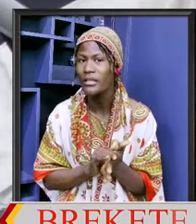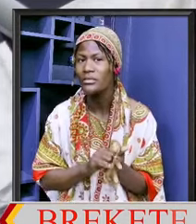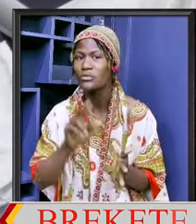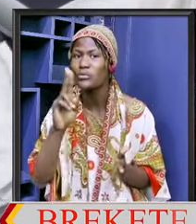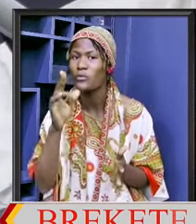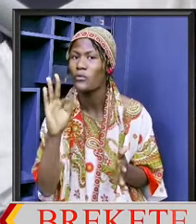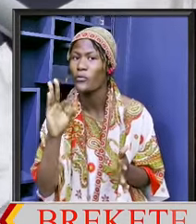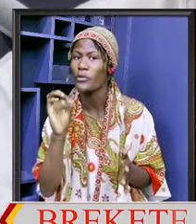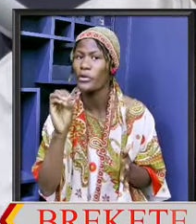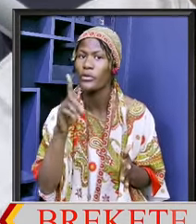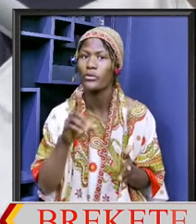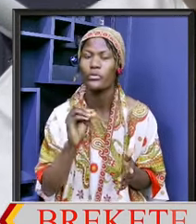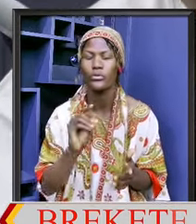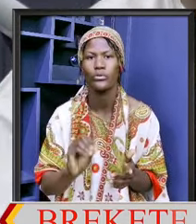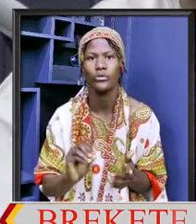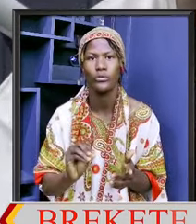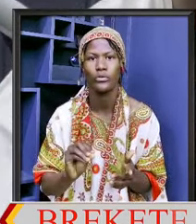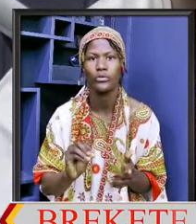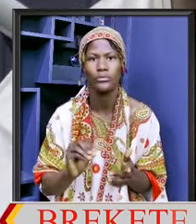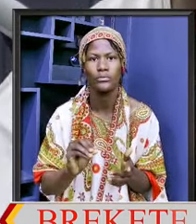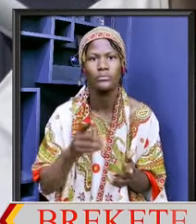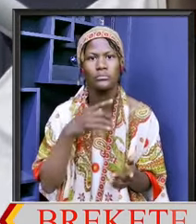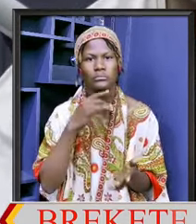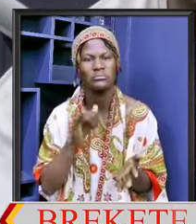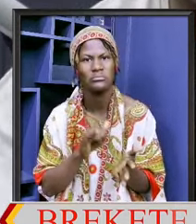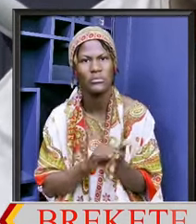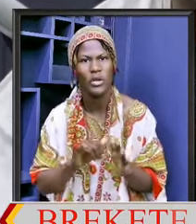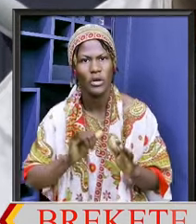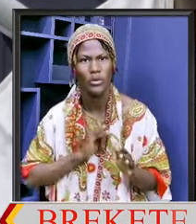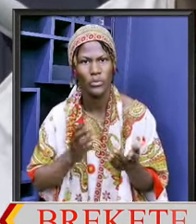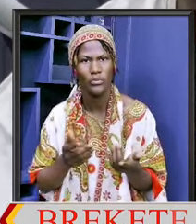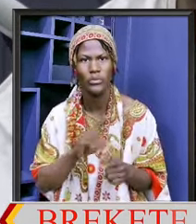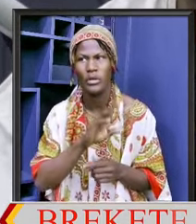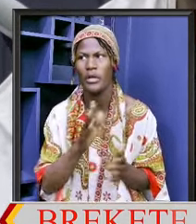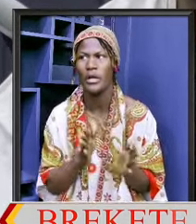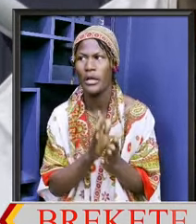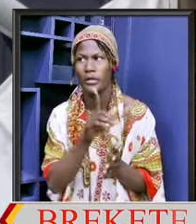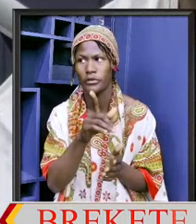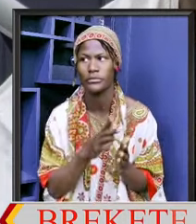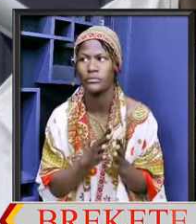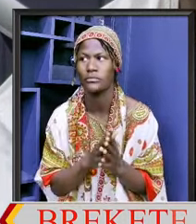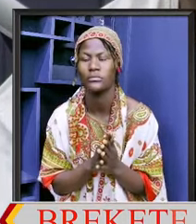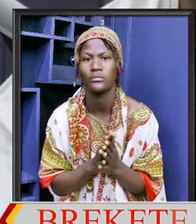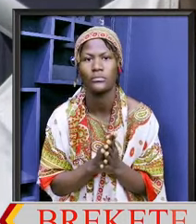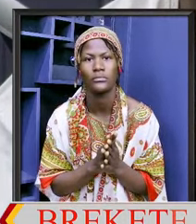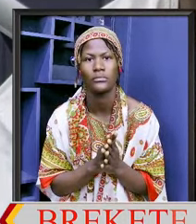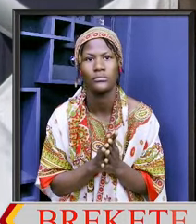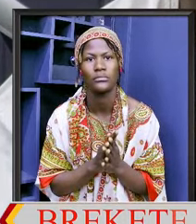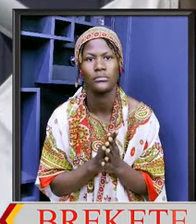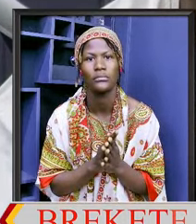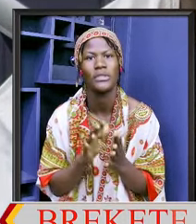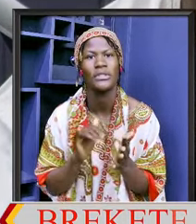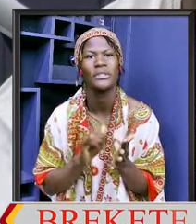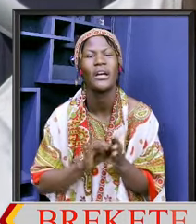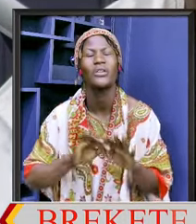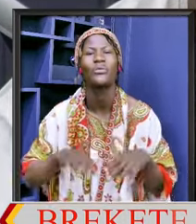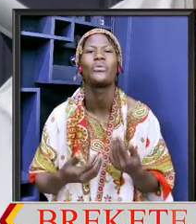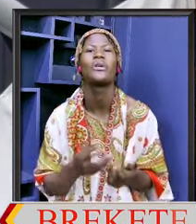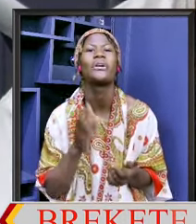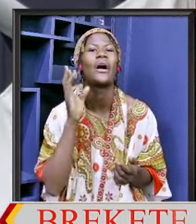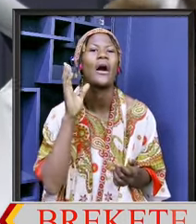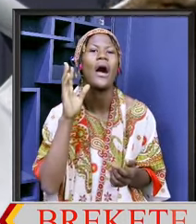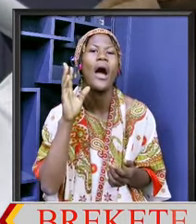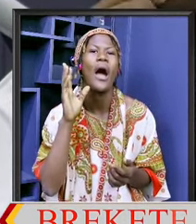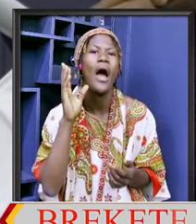me, that is enough for me to ask my brother, bros, what thing they happen? That was when I started asking him in the detention. I wanted to find